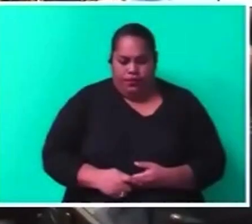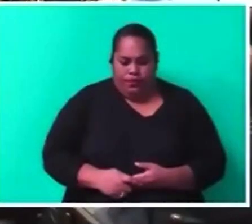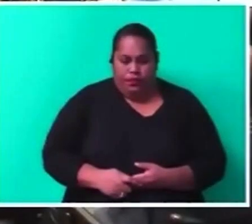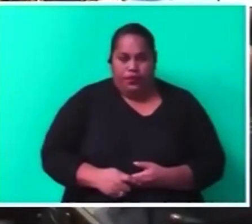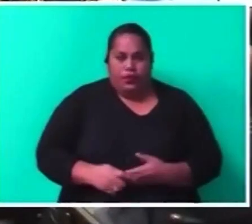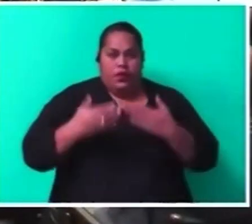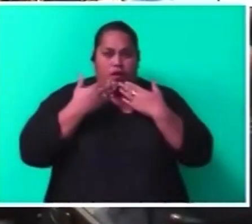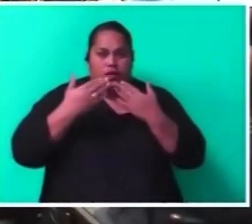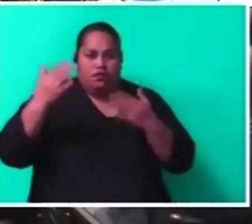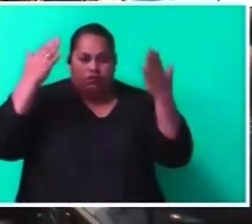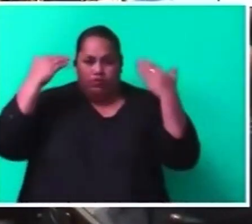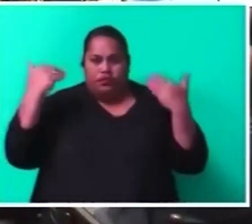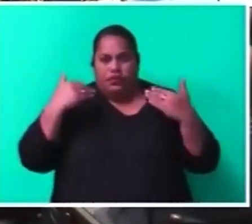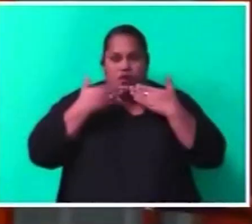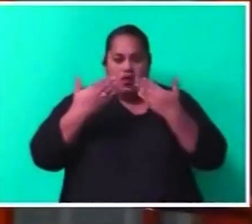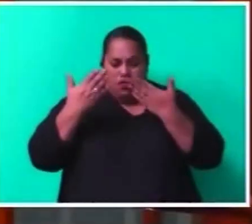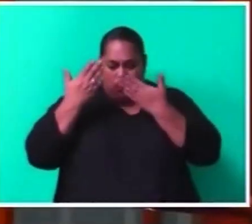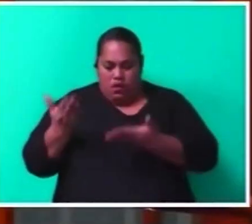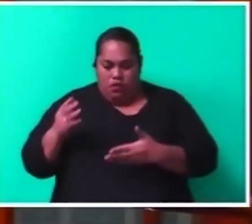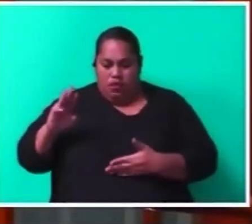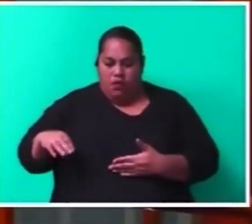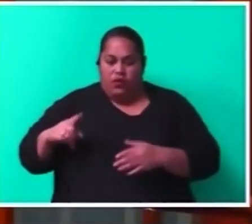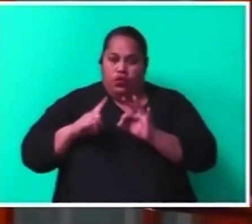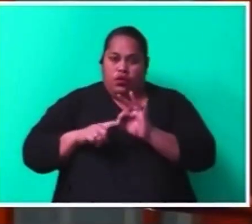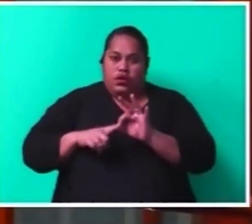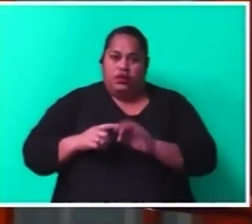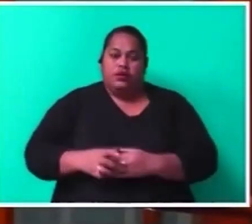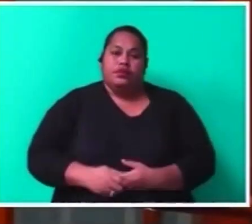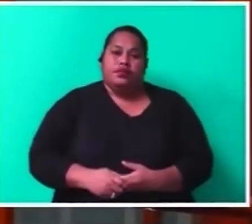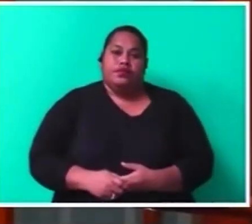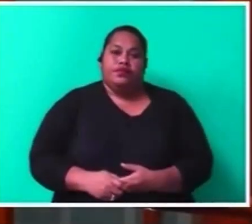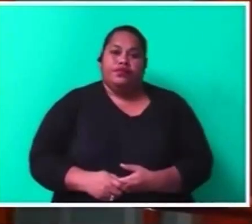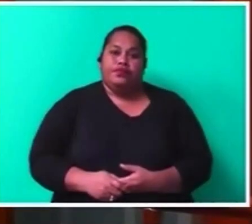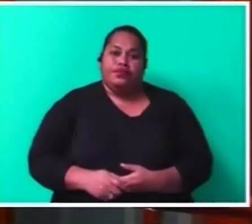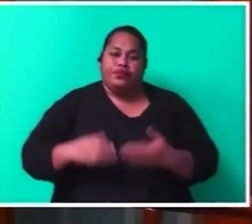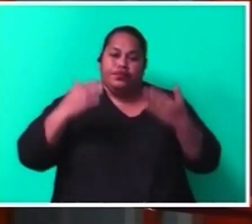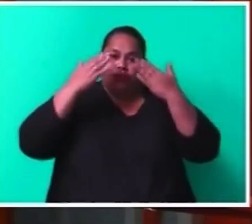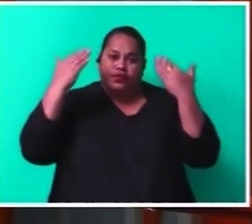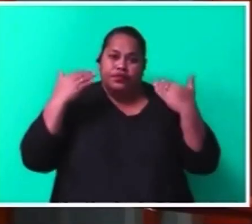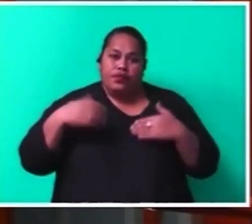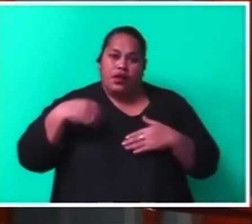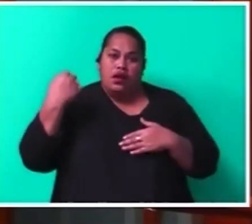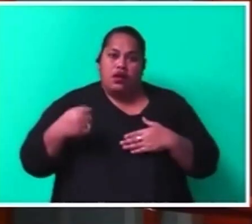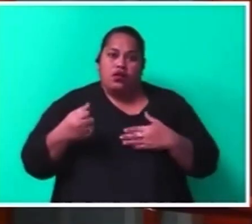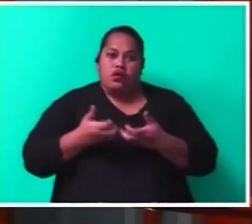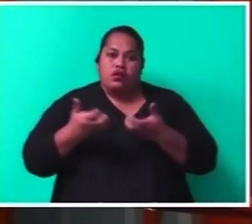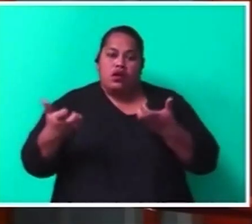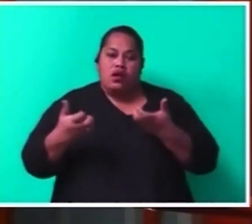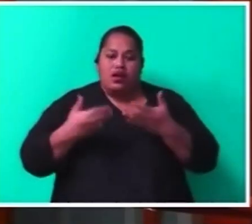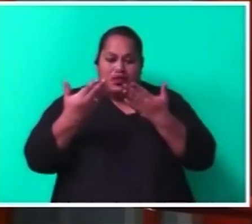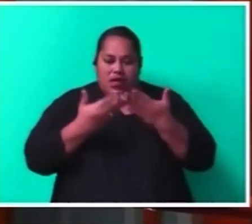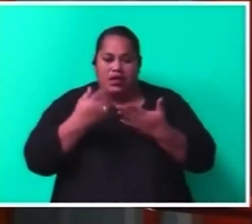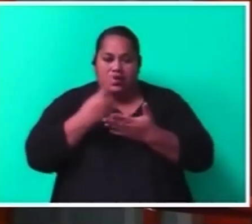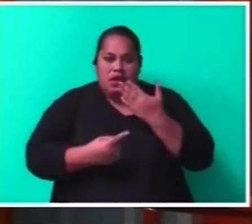Mr. Speaker, sir. I thank the honourable member for the question. Mr. Speaker, sir, no separate or standalone study has been